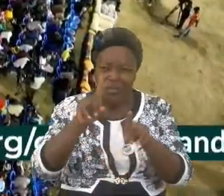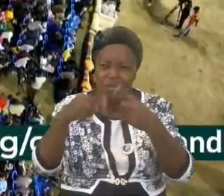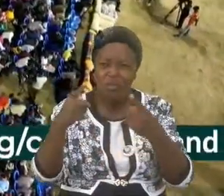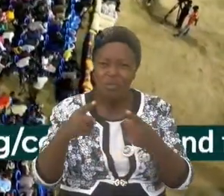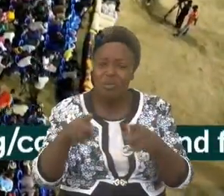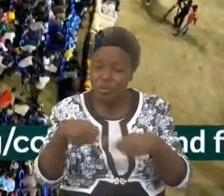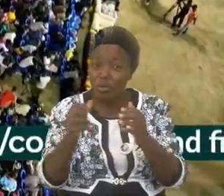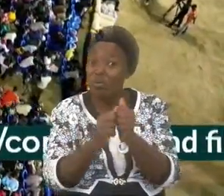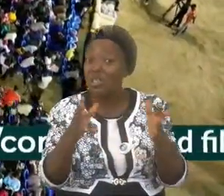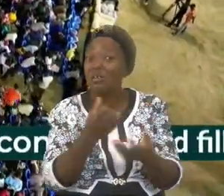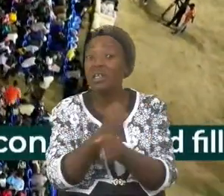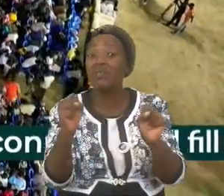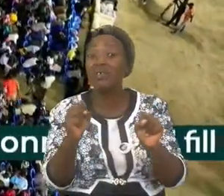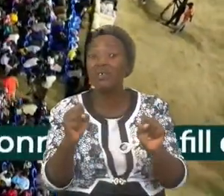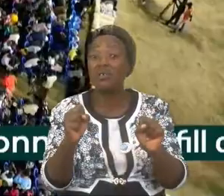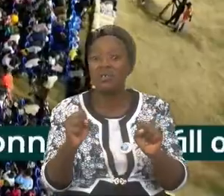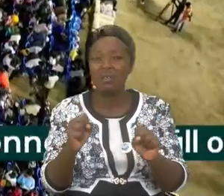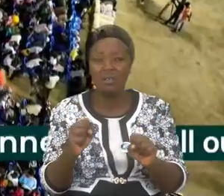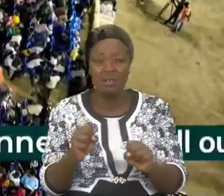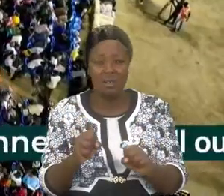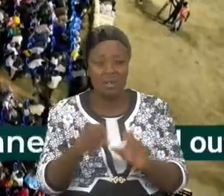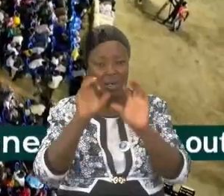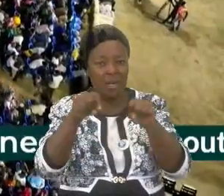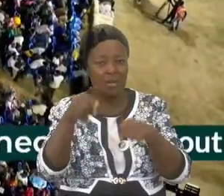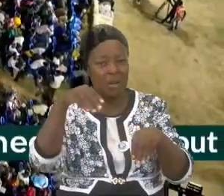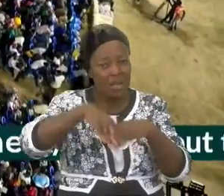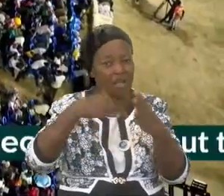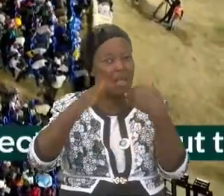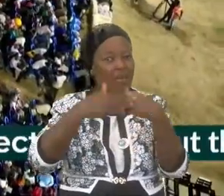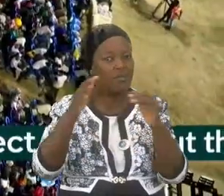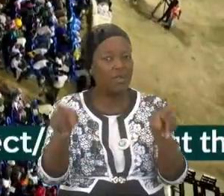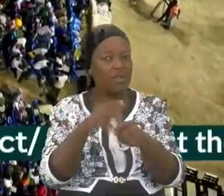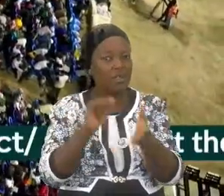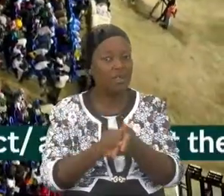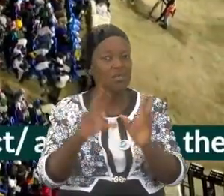If you are standing and nobody is attending to you, wave your hand to them.